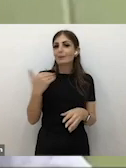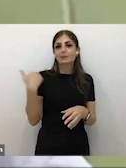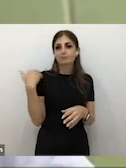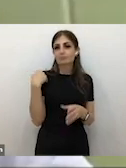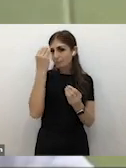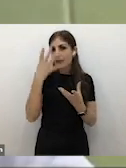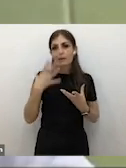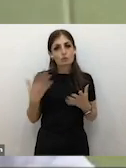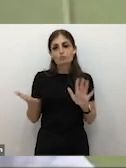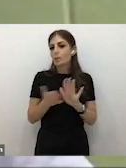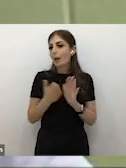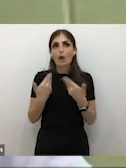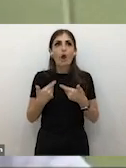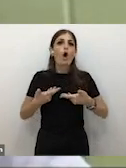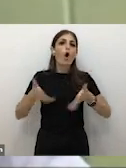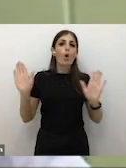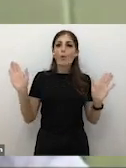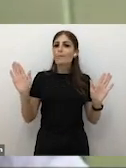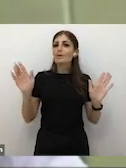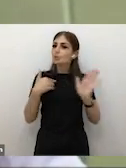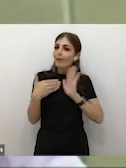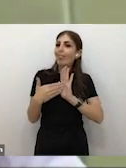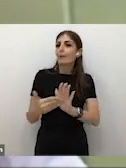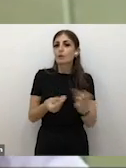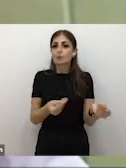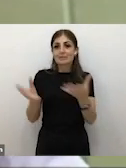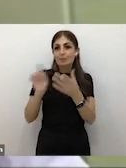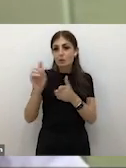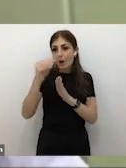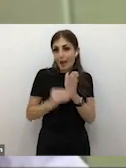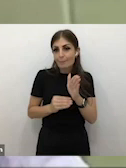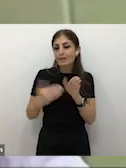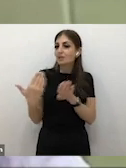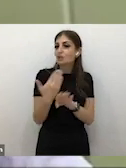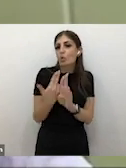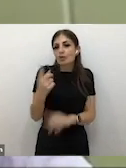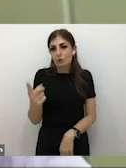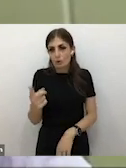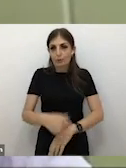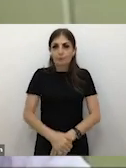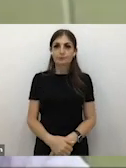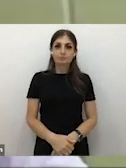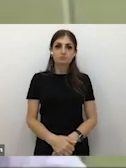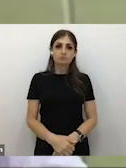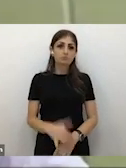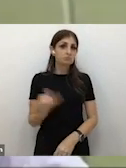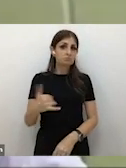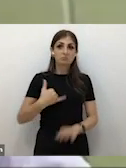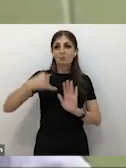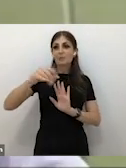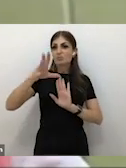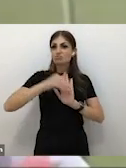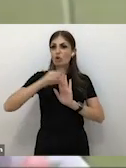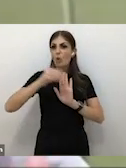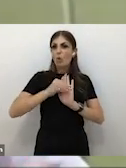us. We are really open to helping you to submit your application in a way that works for you. So this might be recording a video